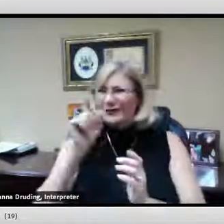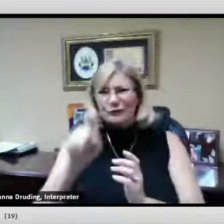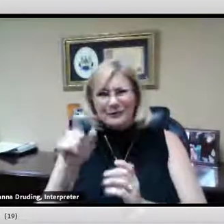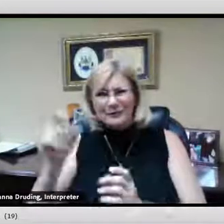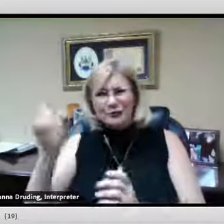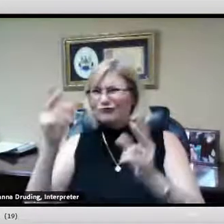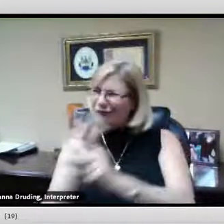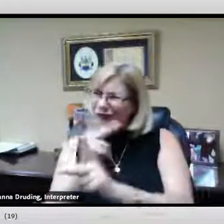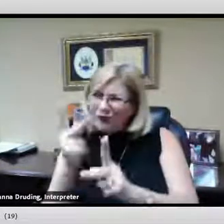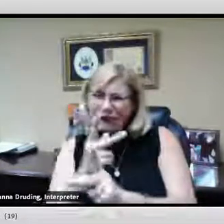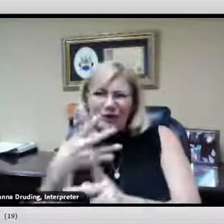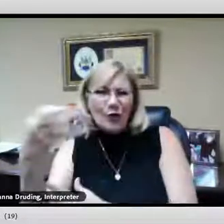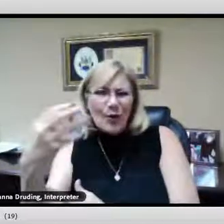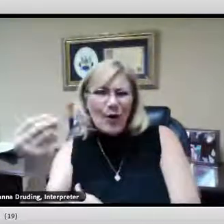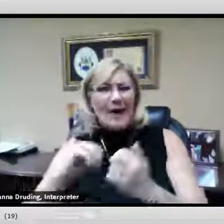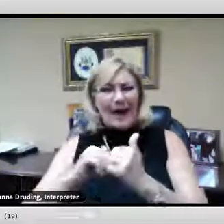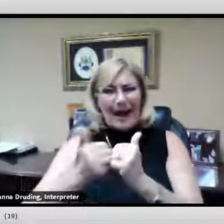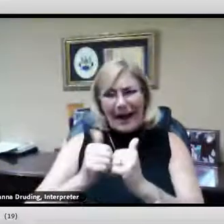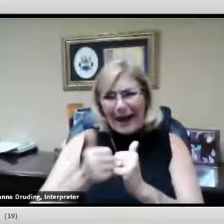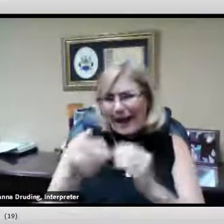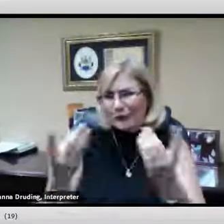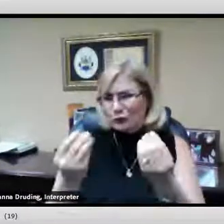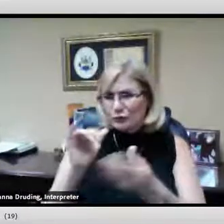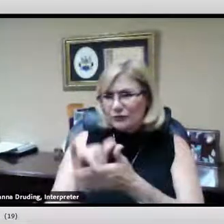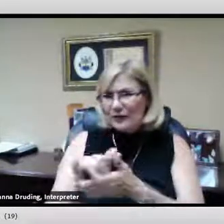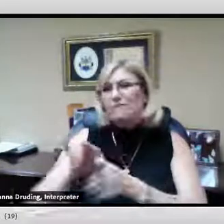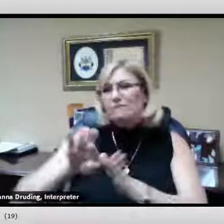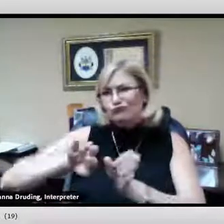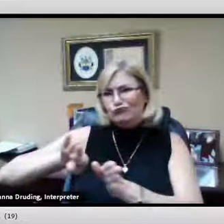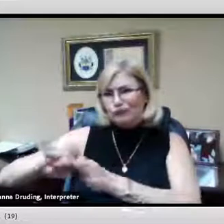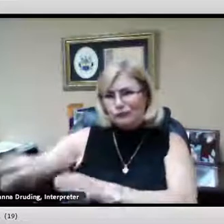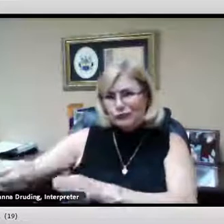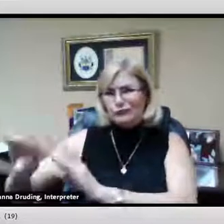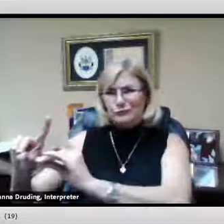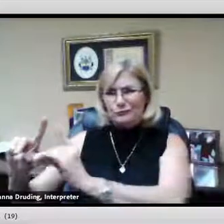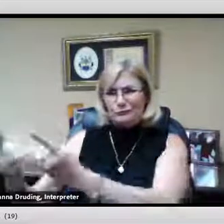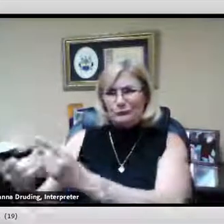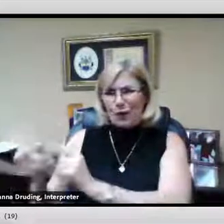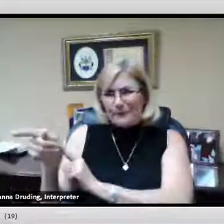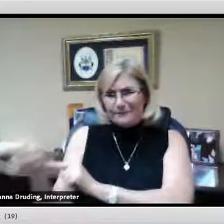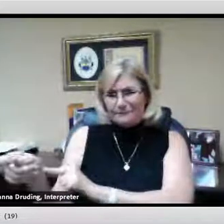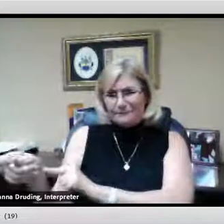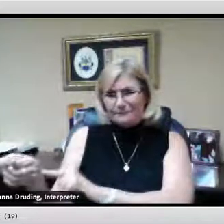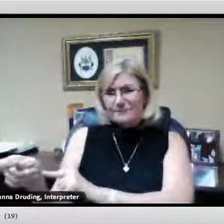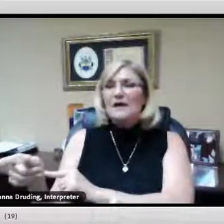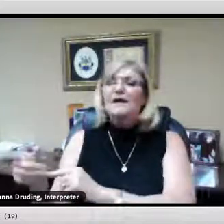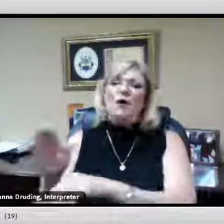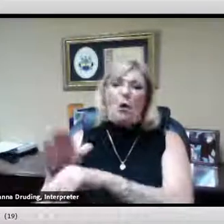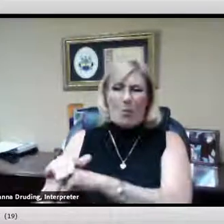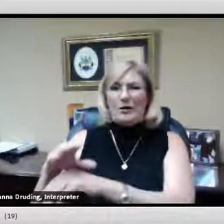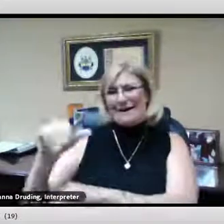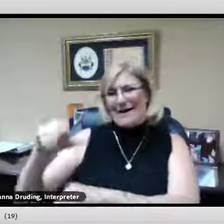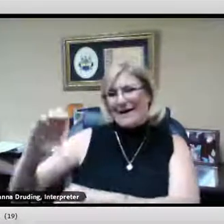to safely do that and how our patrons are going to safely do that. That's done by someone else on